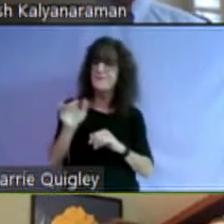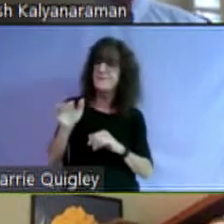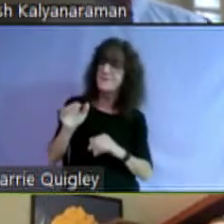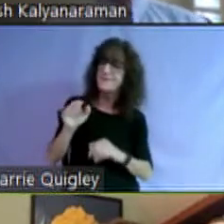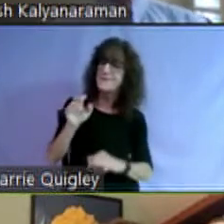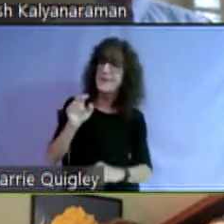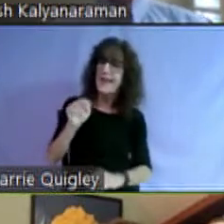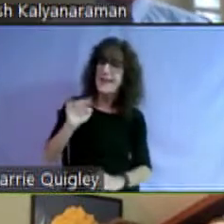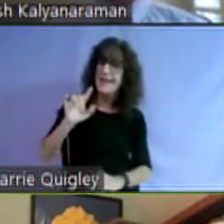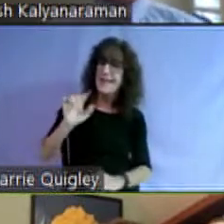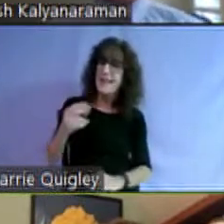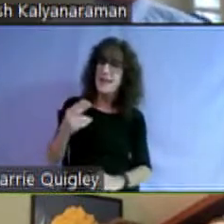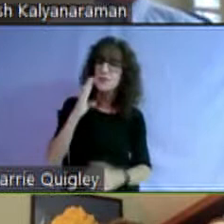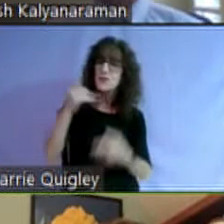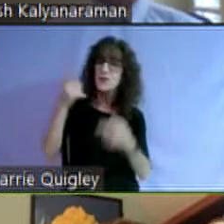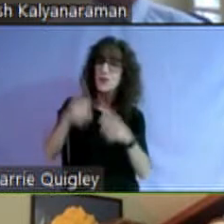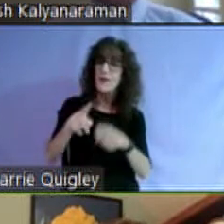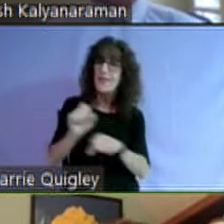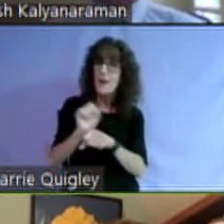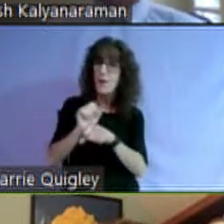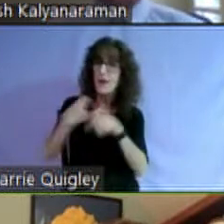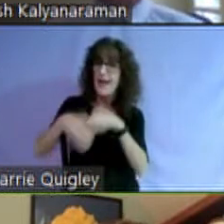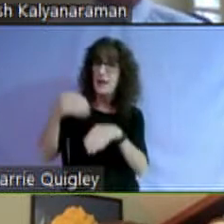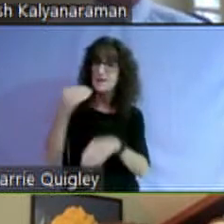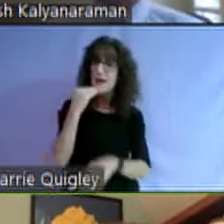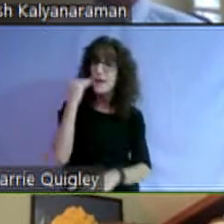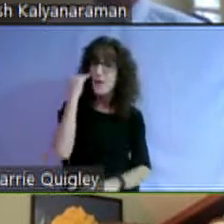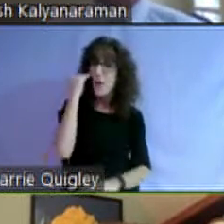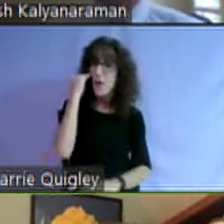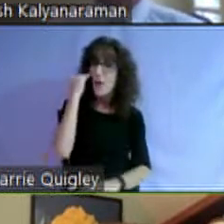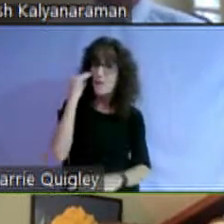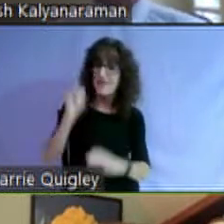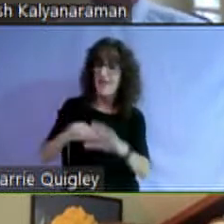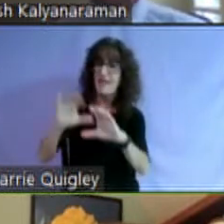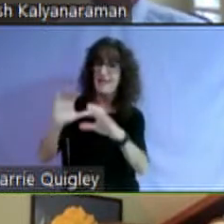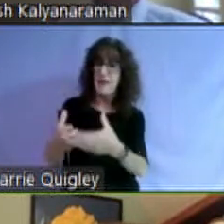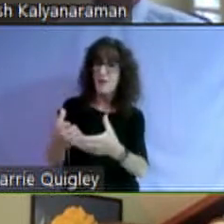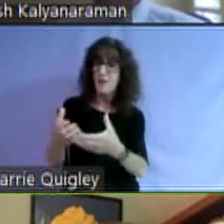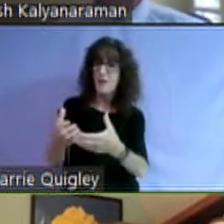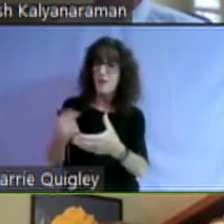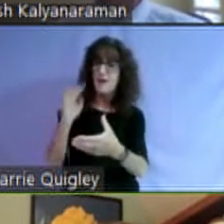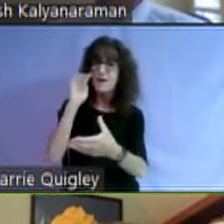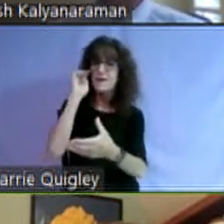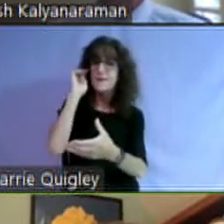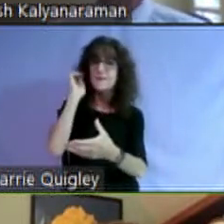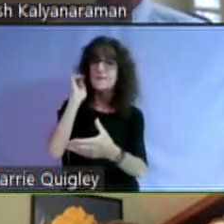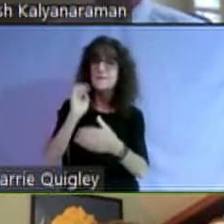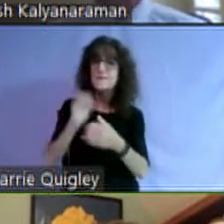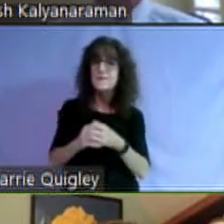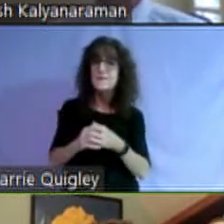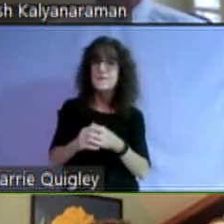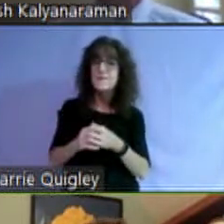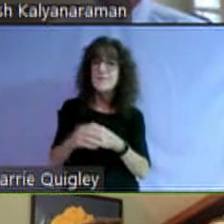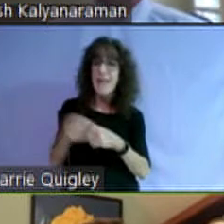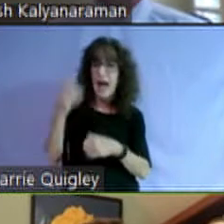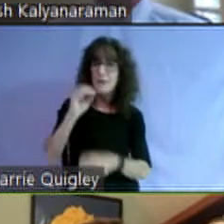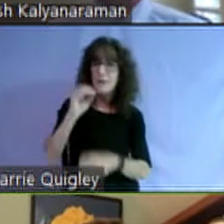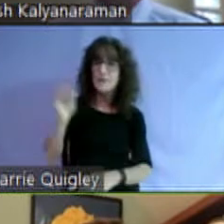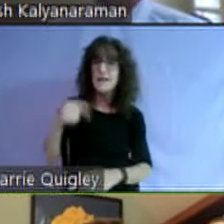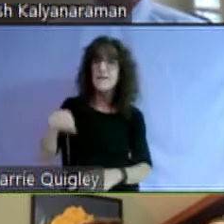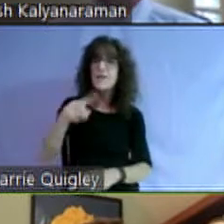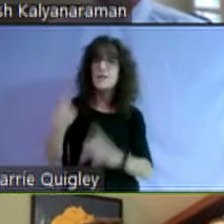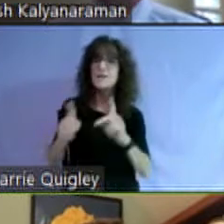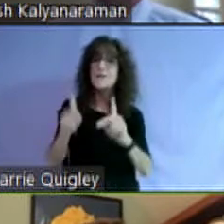agree that the work outside the home category is a high percentage of those people